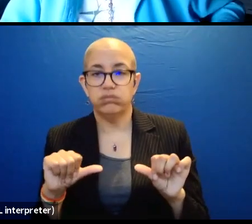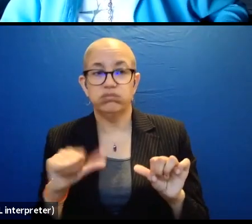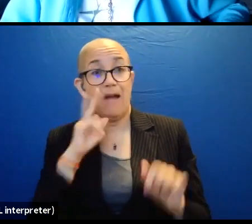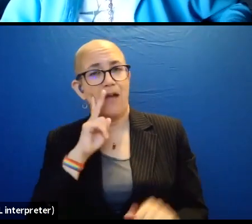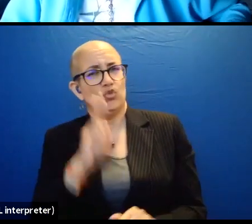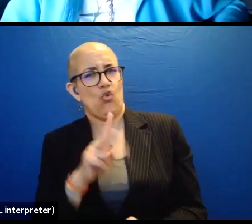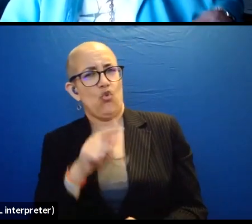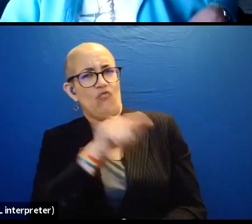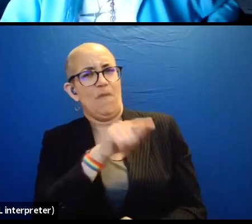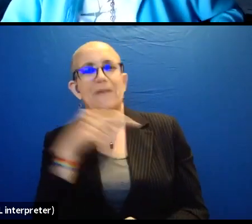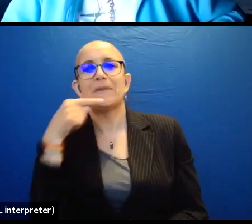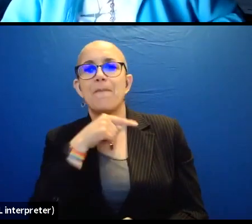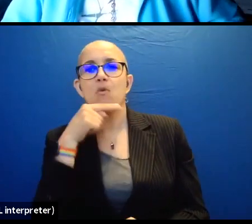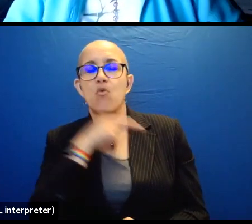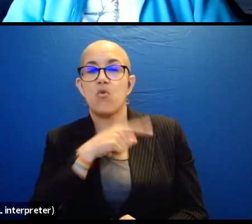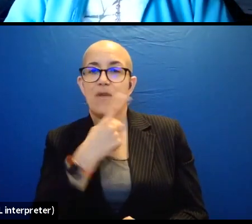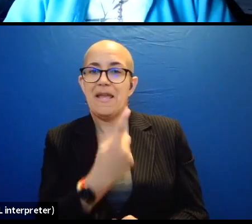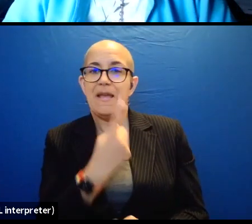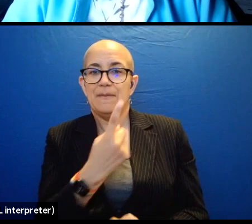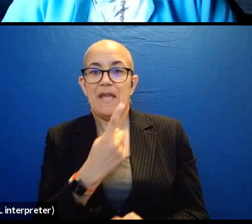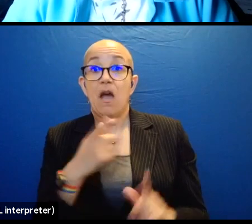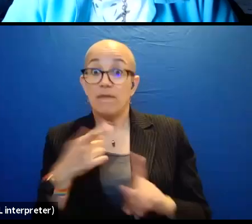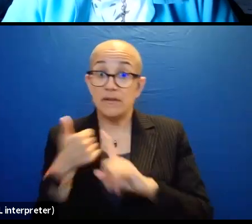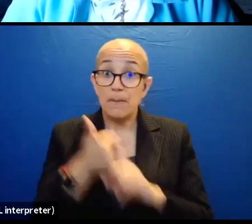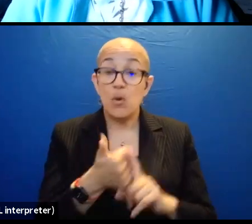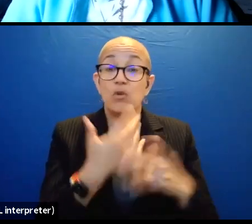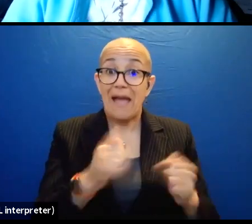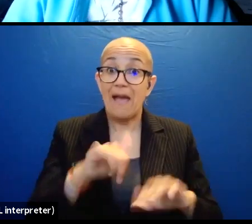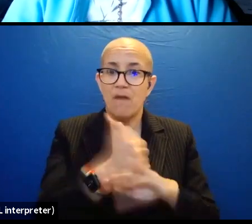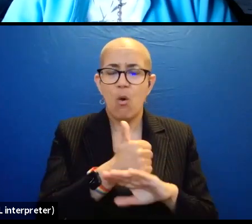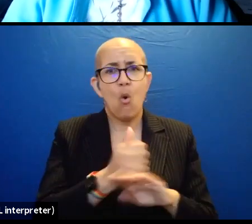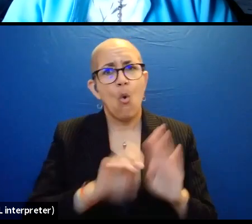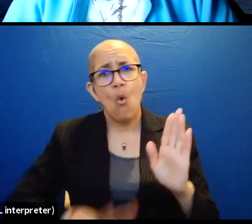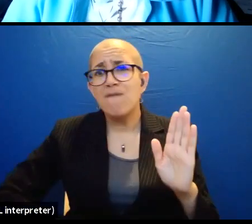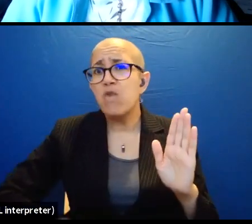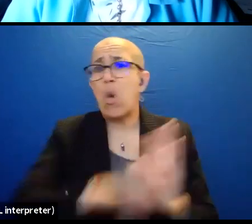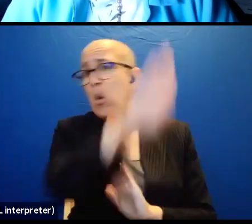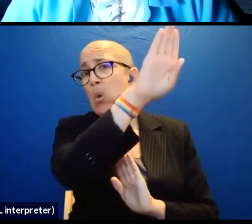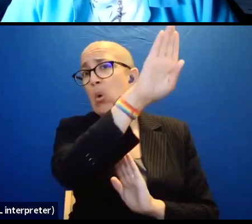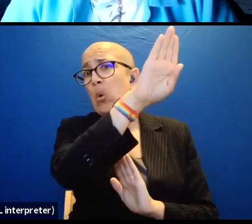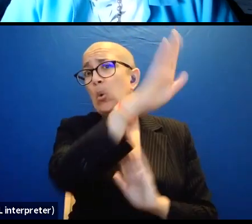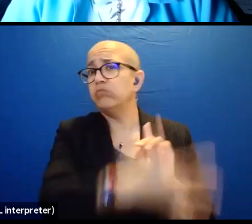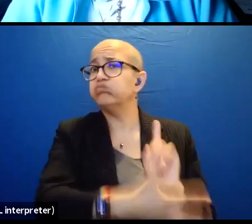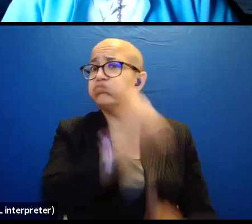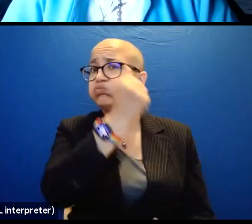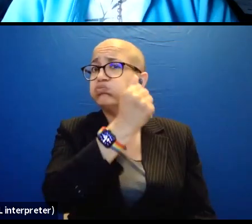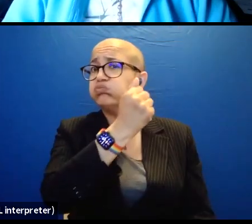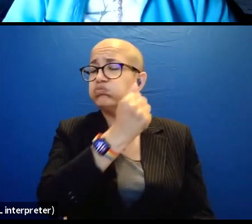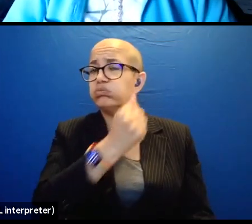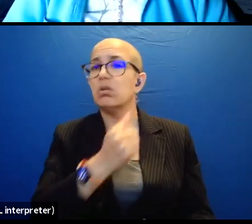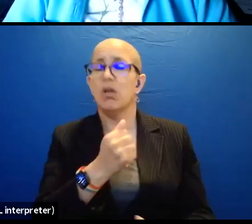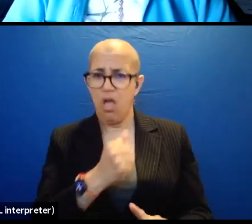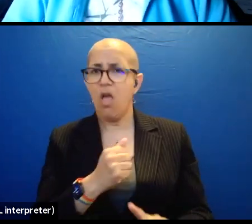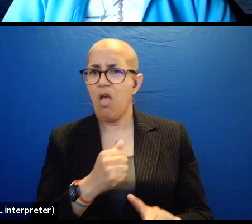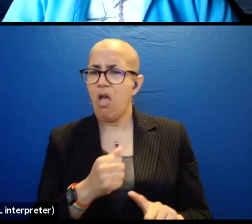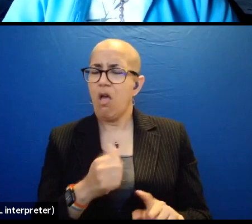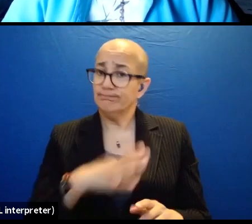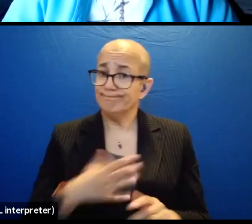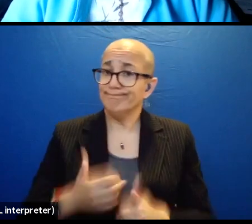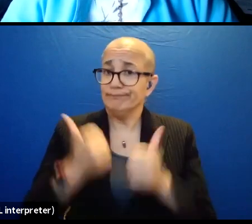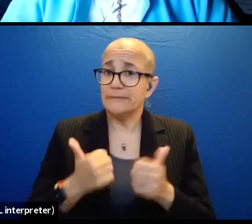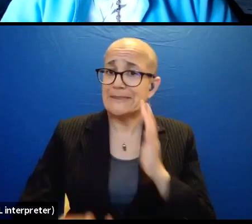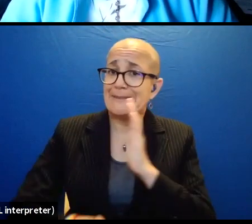he flew when he had that support in place. And it takes great skill, but it also